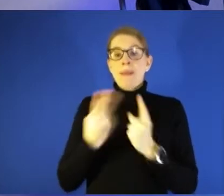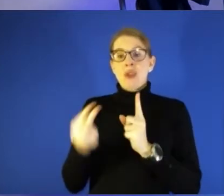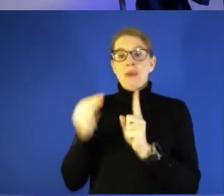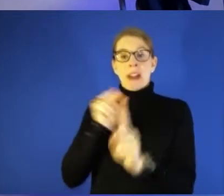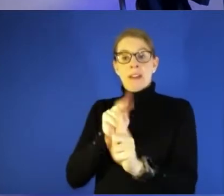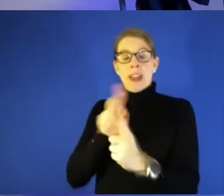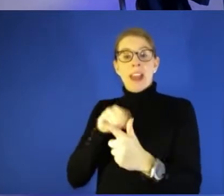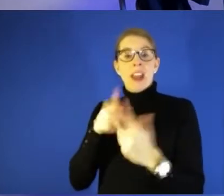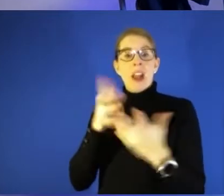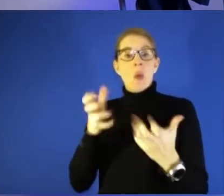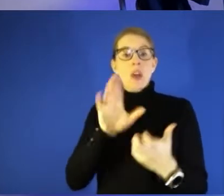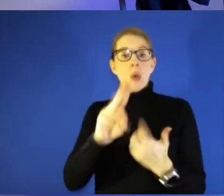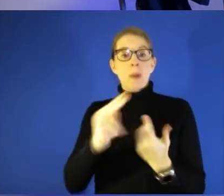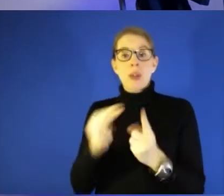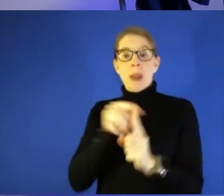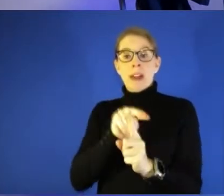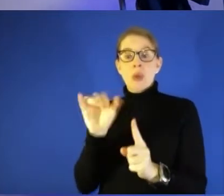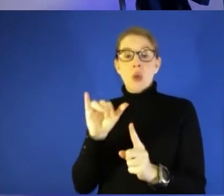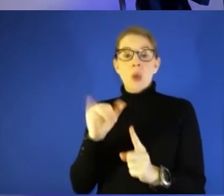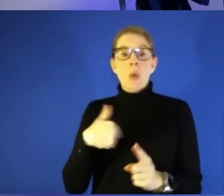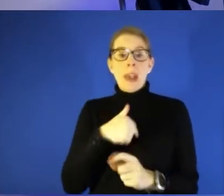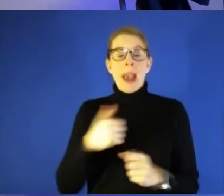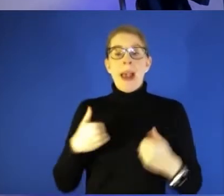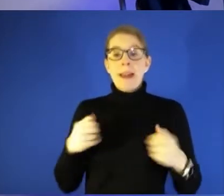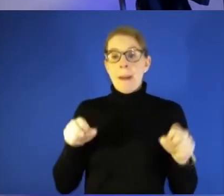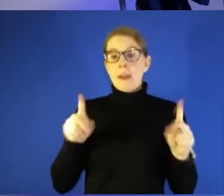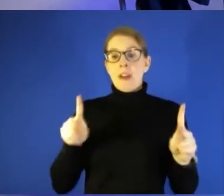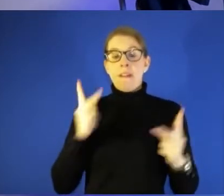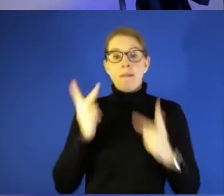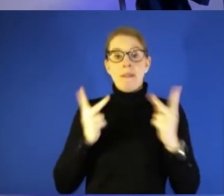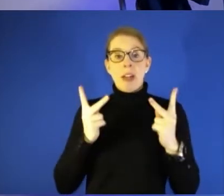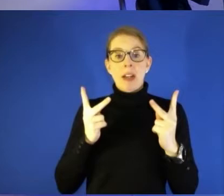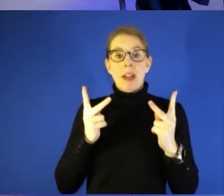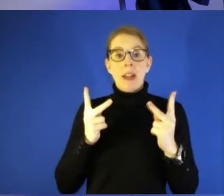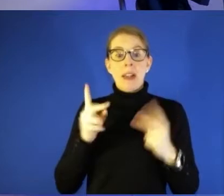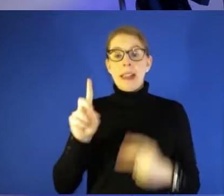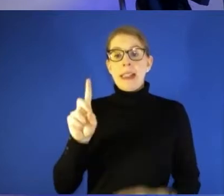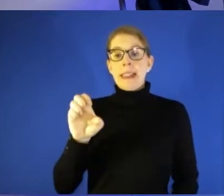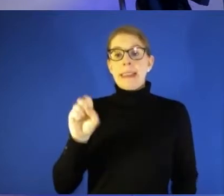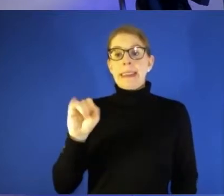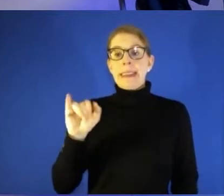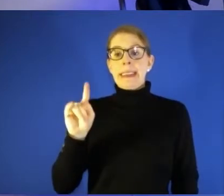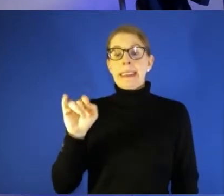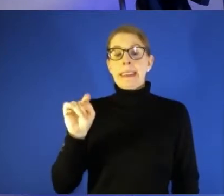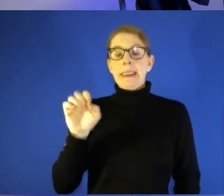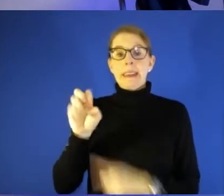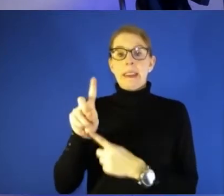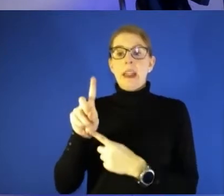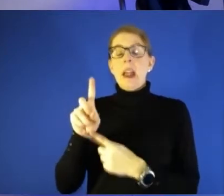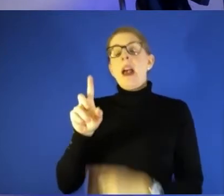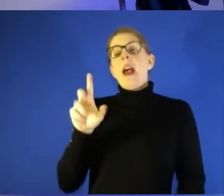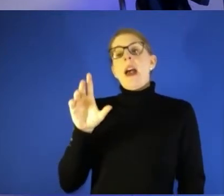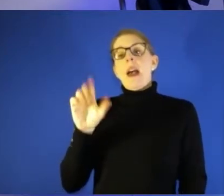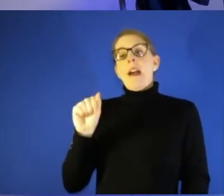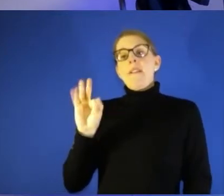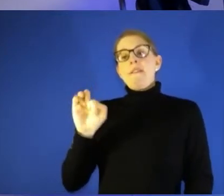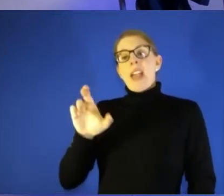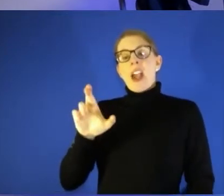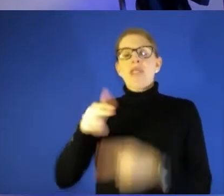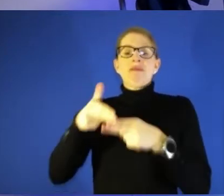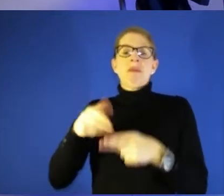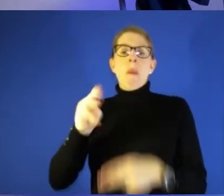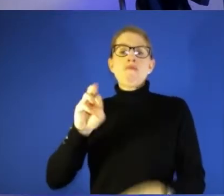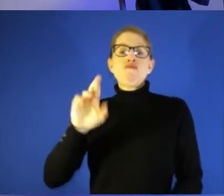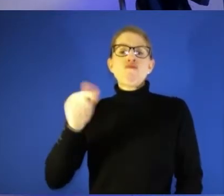your perspective as well. But we had a chance to visit Decedent Affairs this week, otherwise known to people as the Morgue. I do